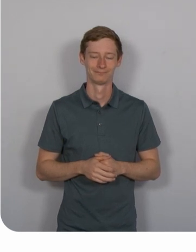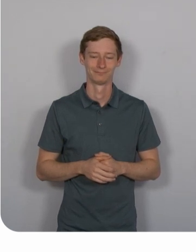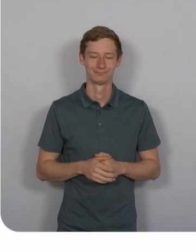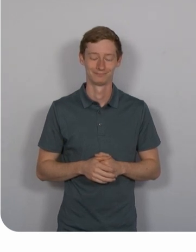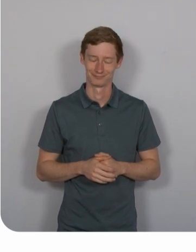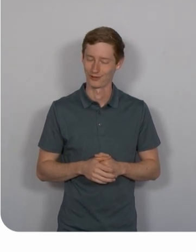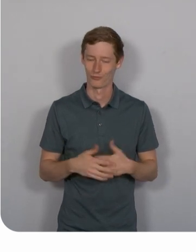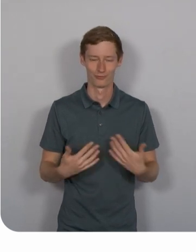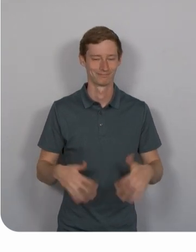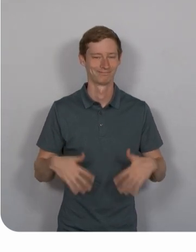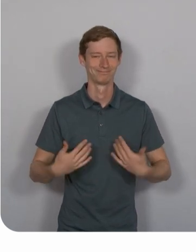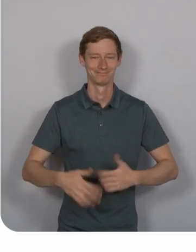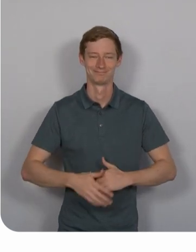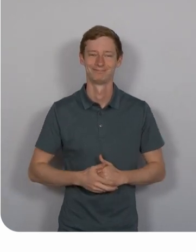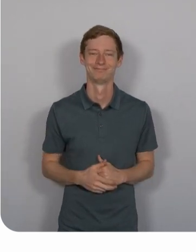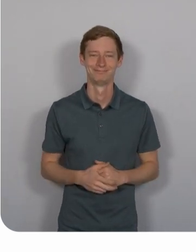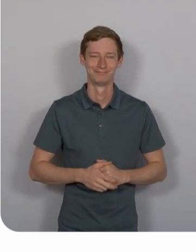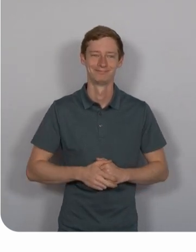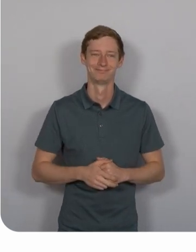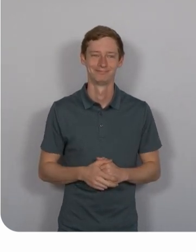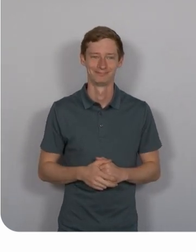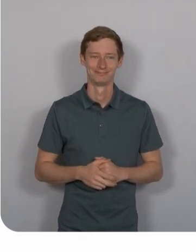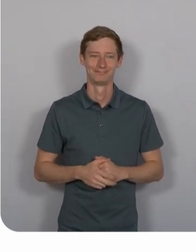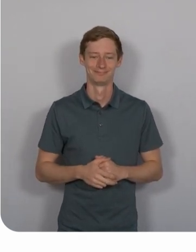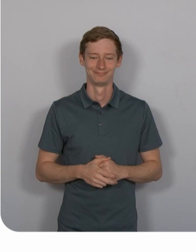Oh, man.